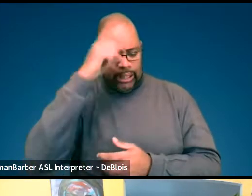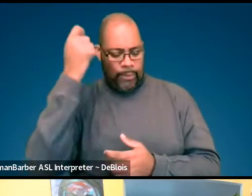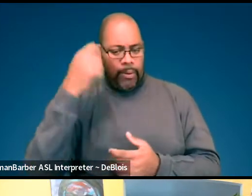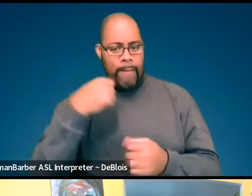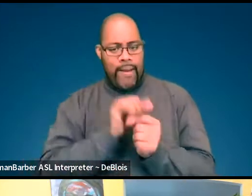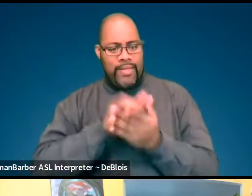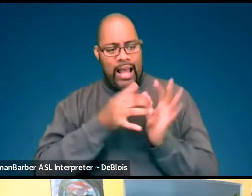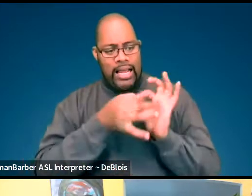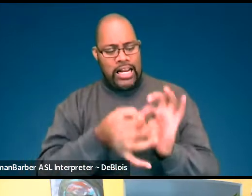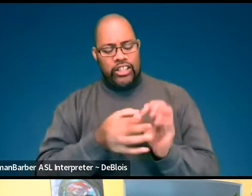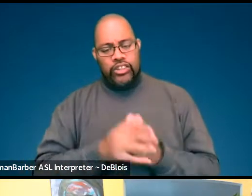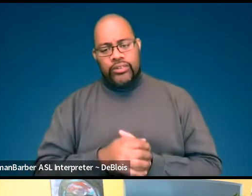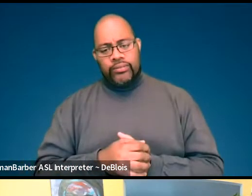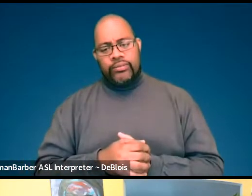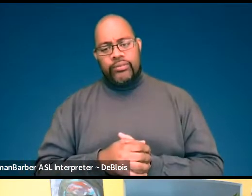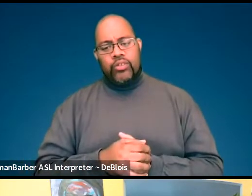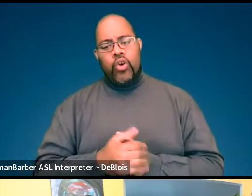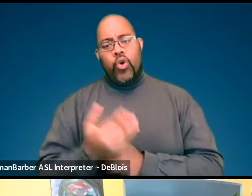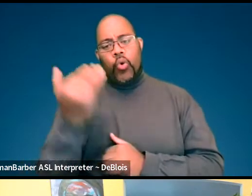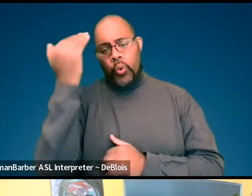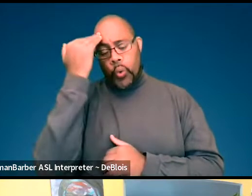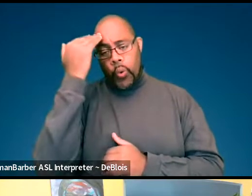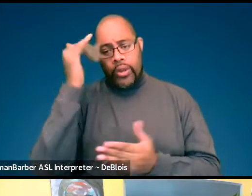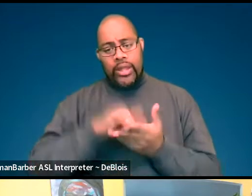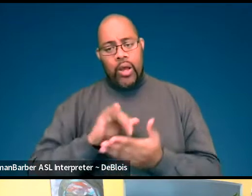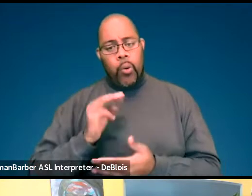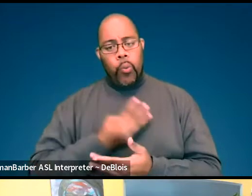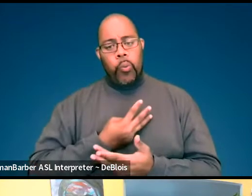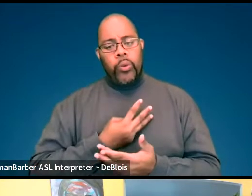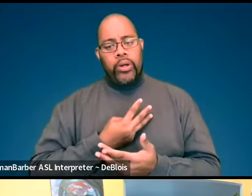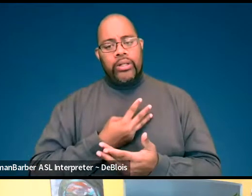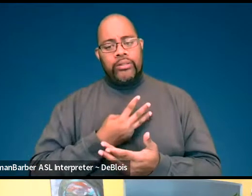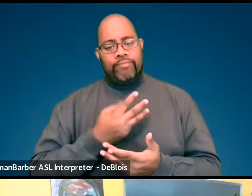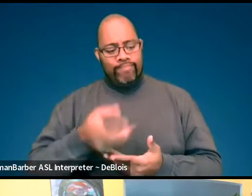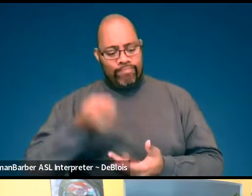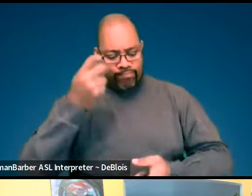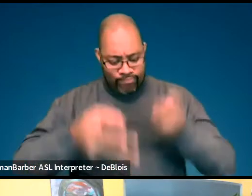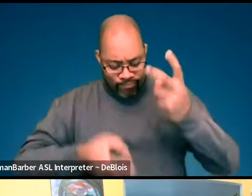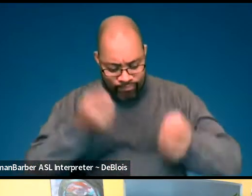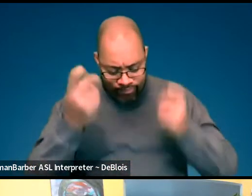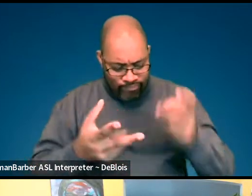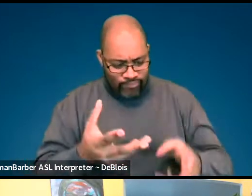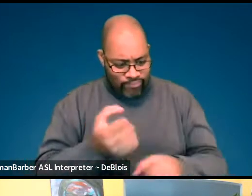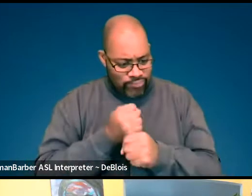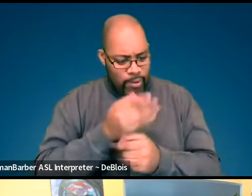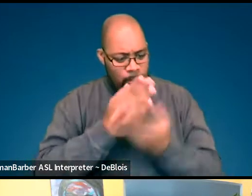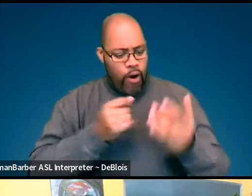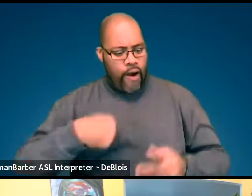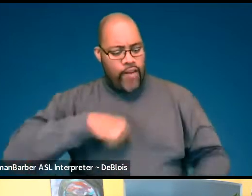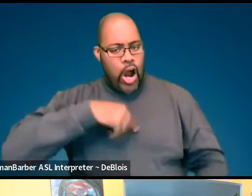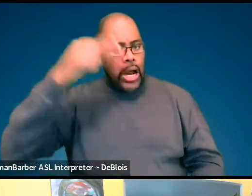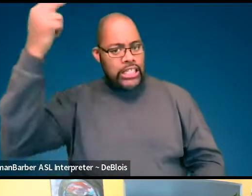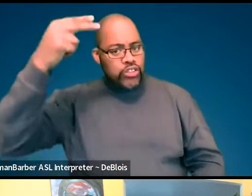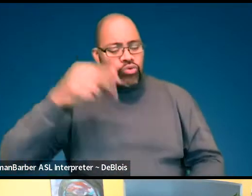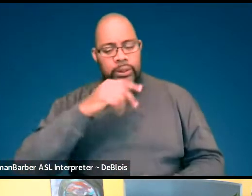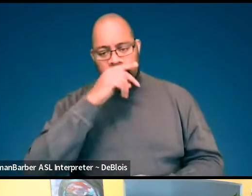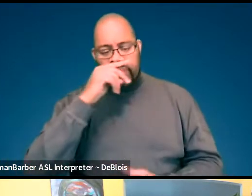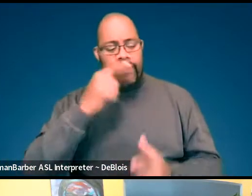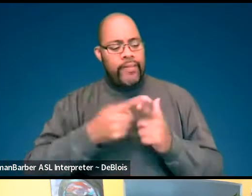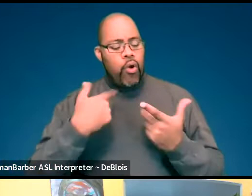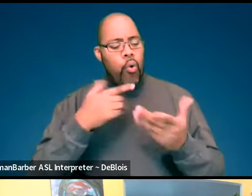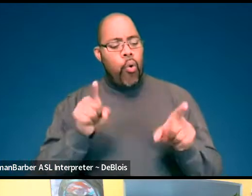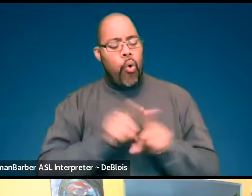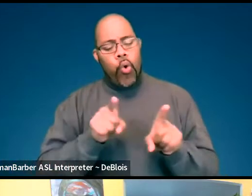that connection, knowing that we are retrieving a part of our history. And then also